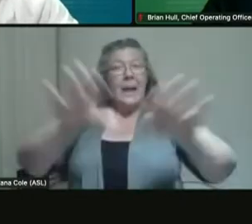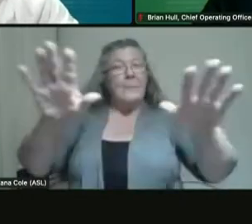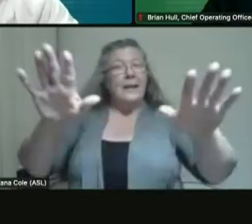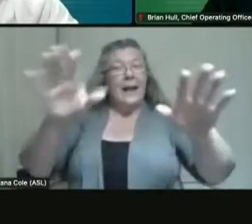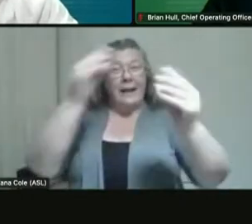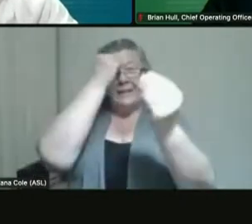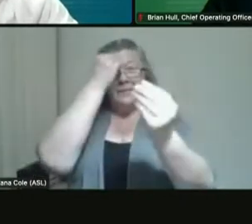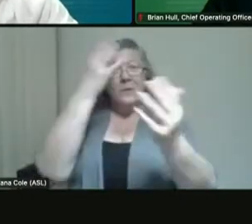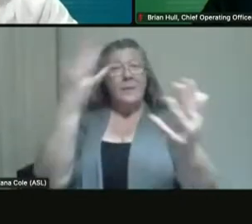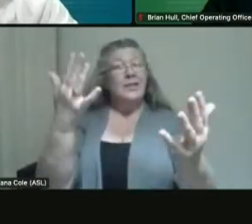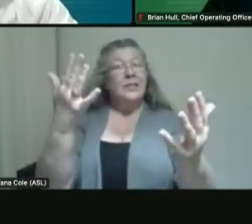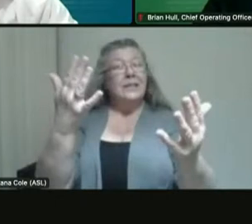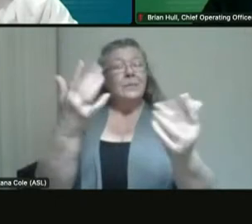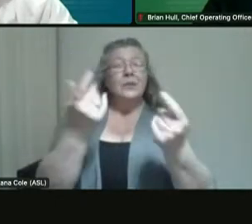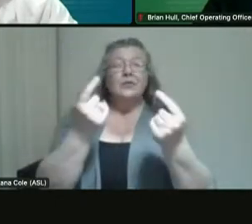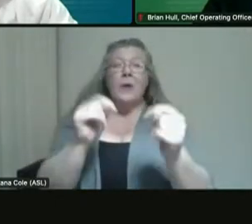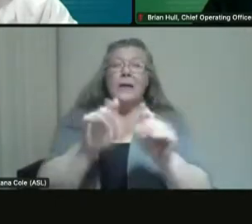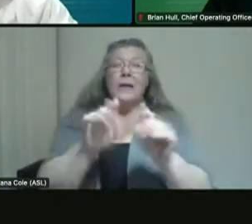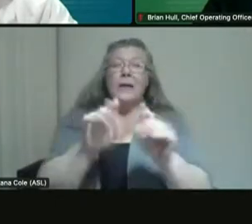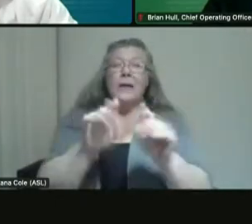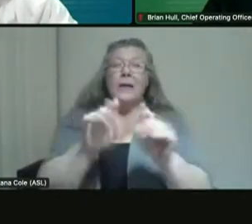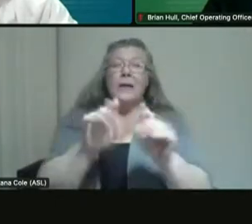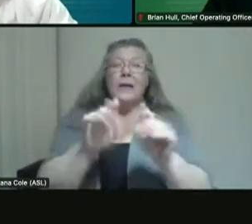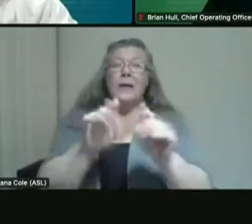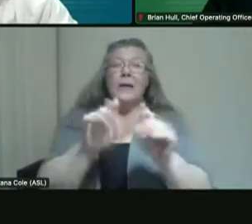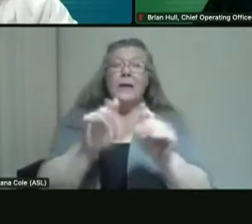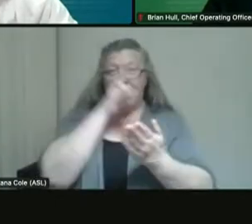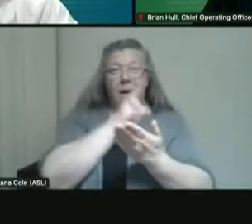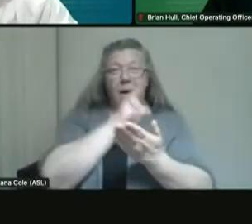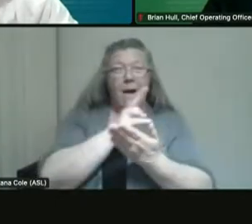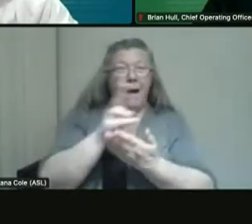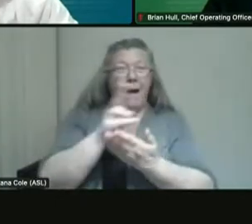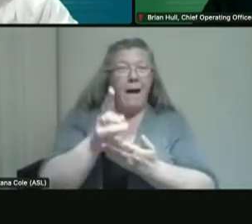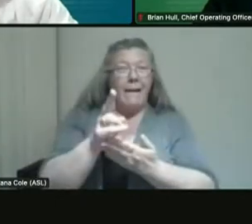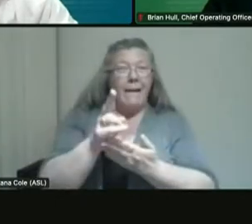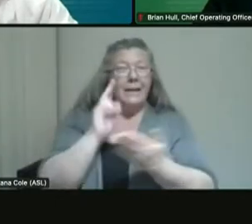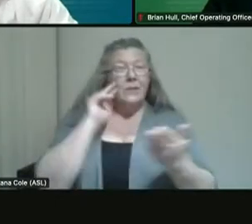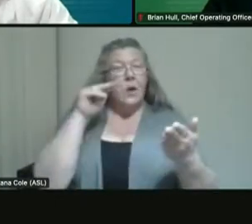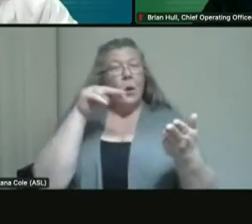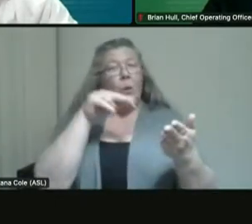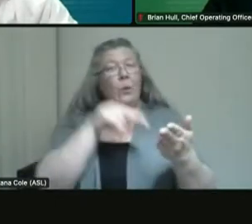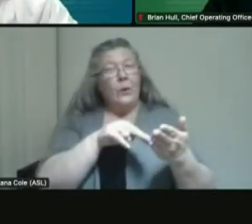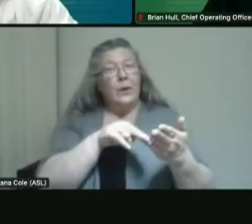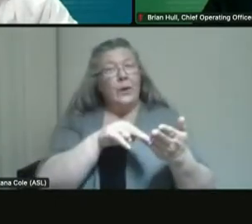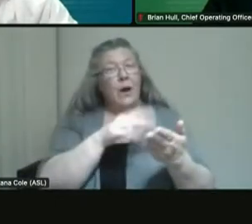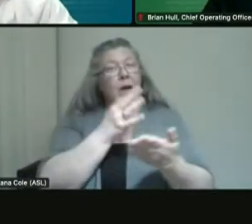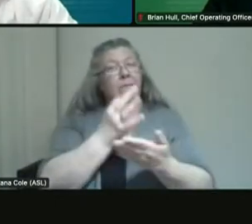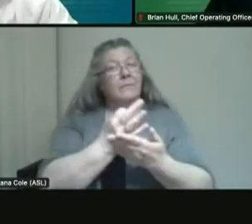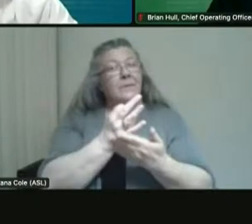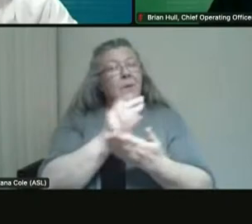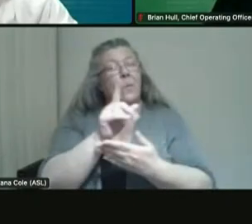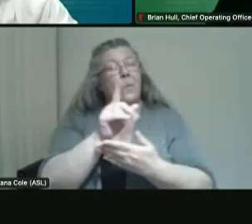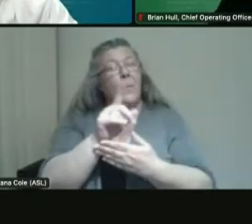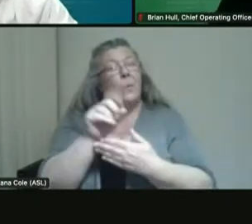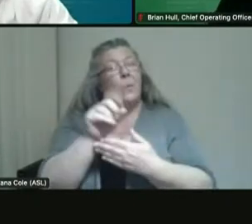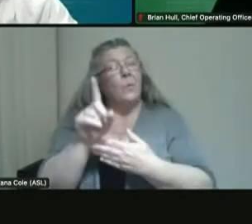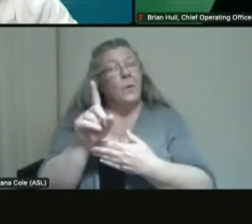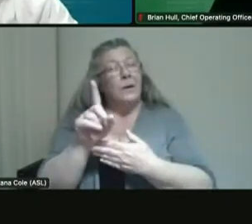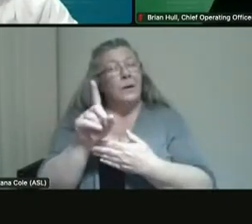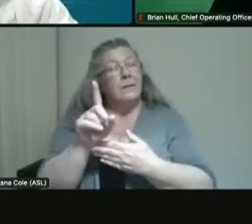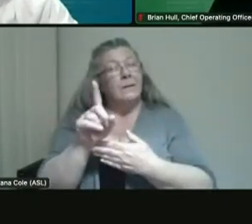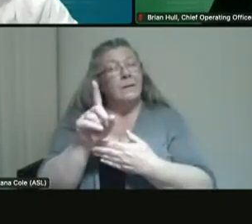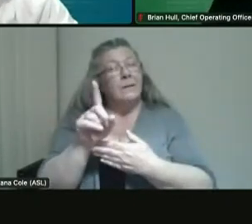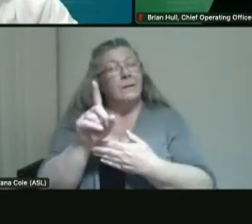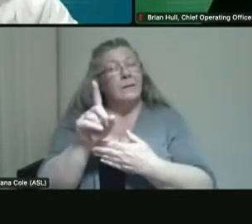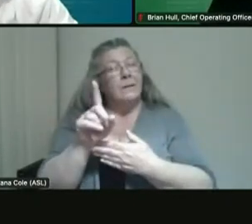encourage everyone to look at our Budget 101 website. There's important information there that we